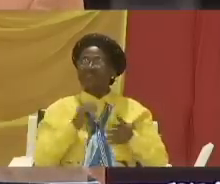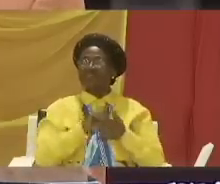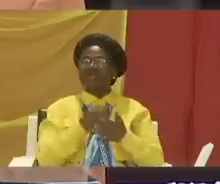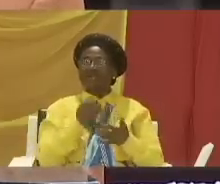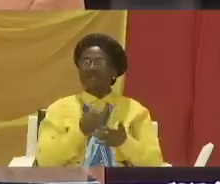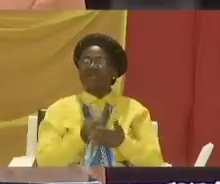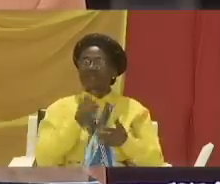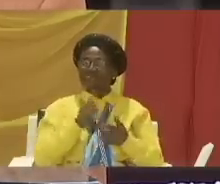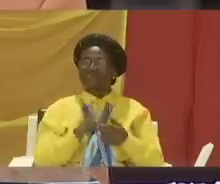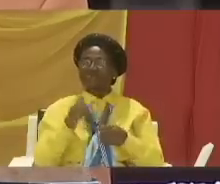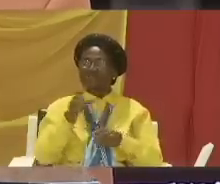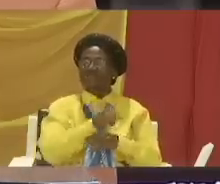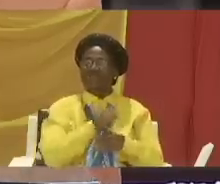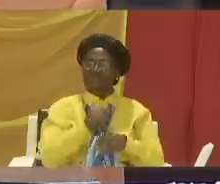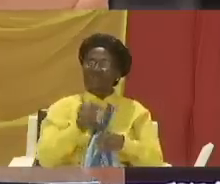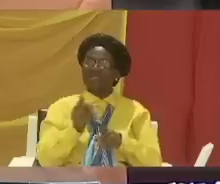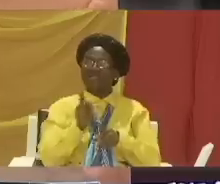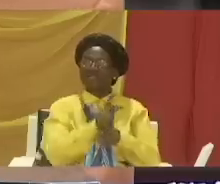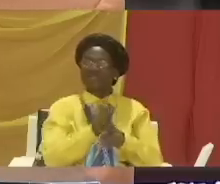to take care of you?